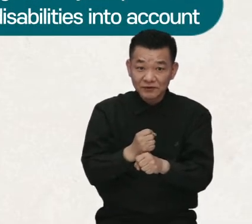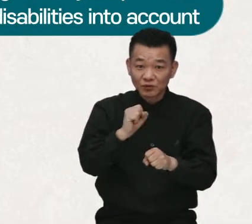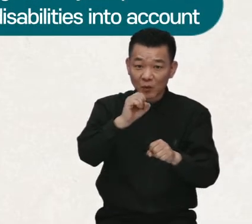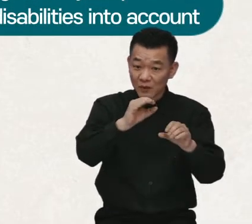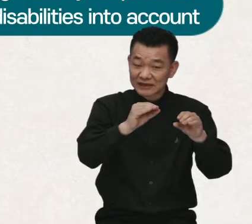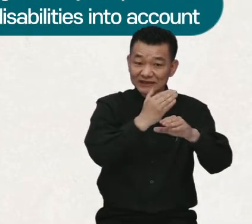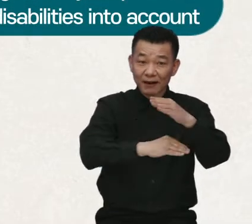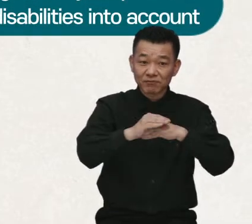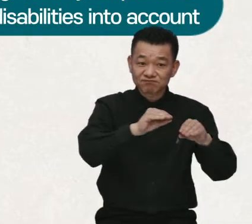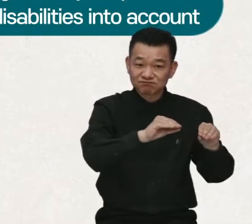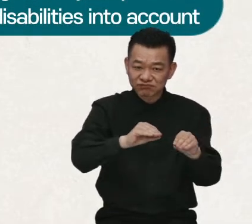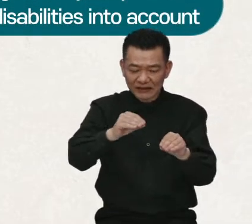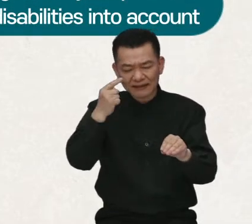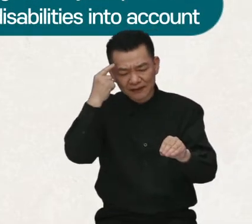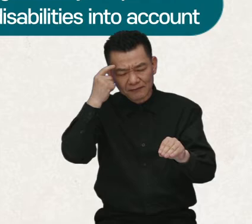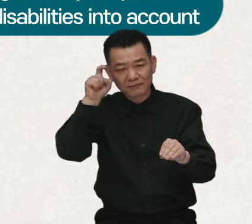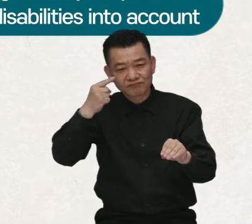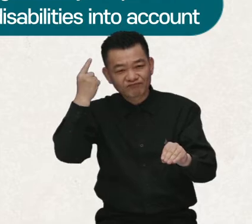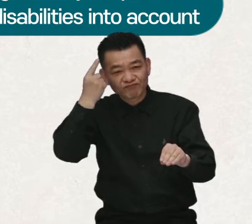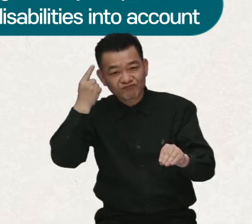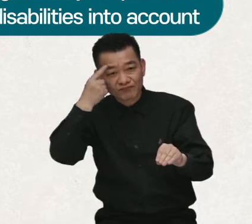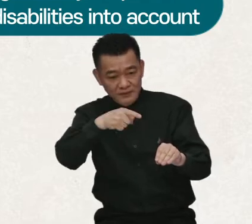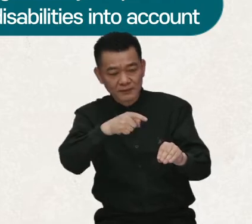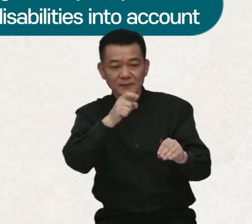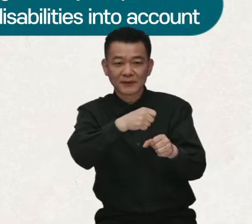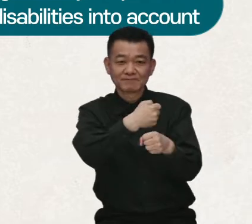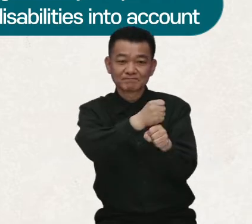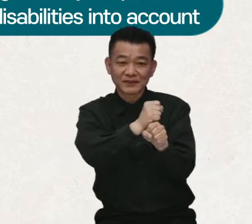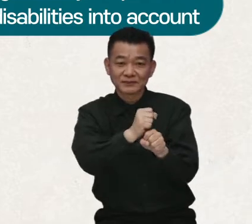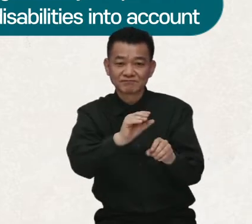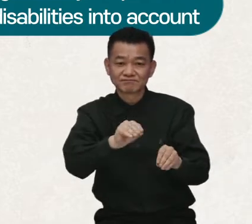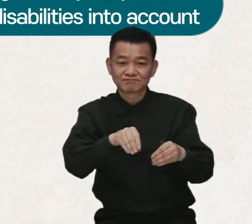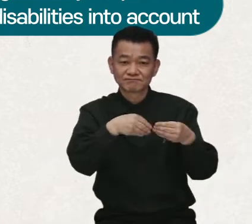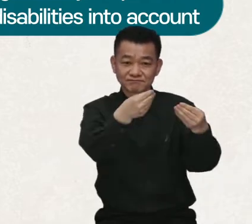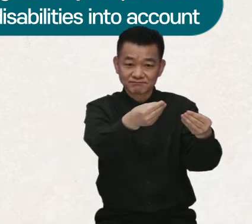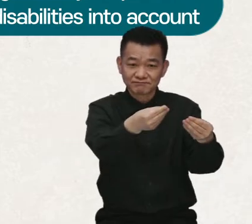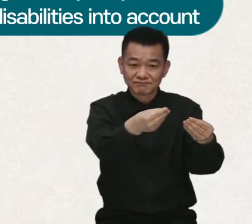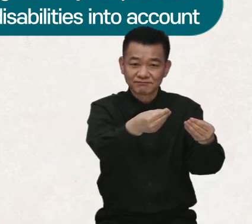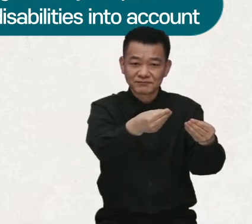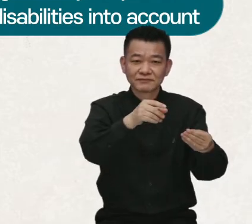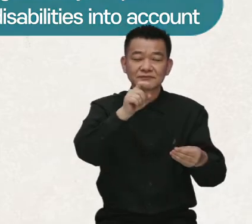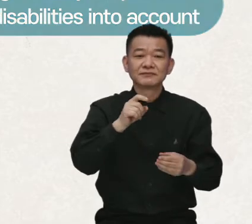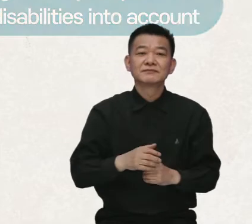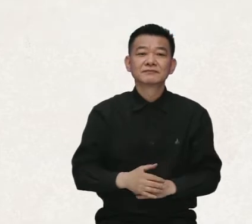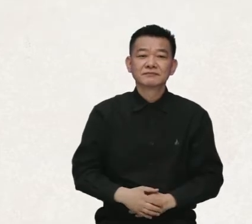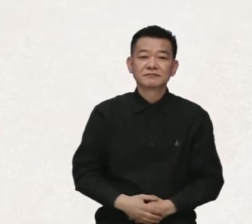to take into account all aspects of mobility for persons with disabilities.